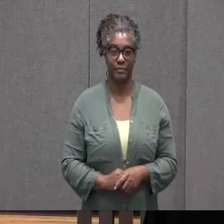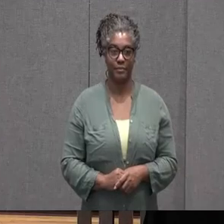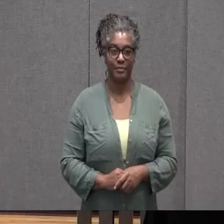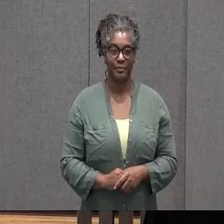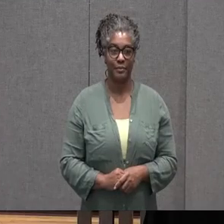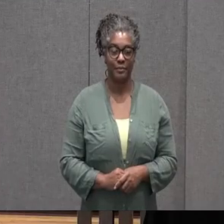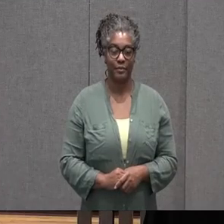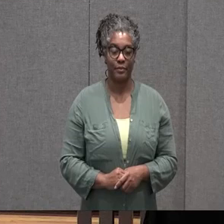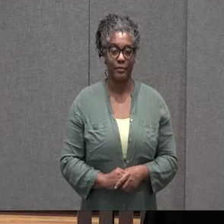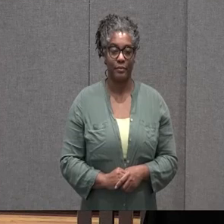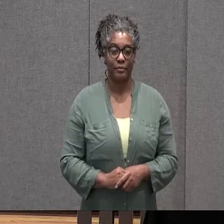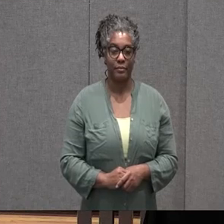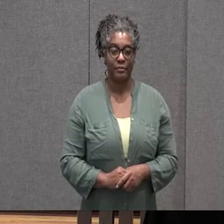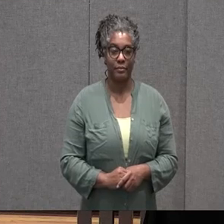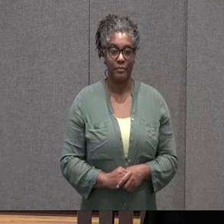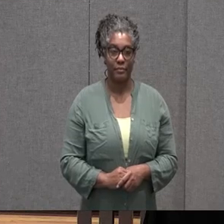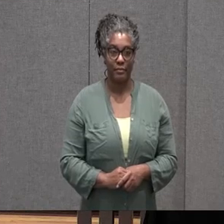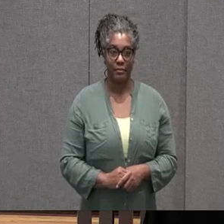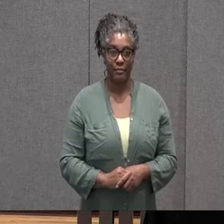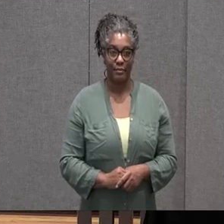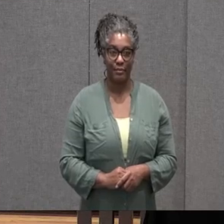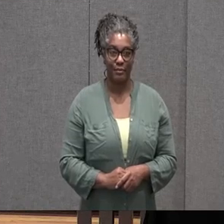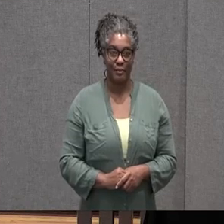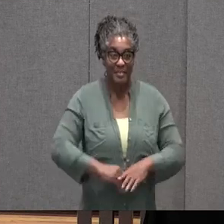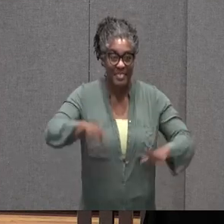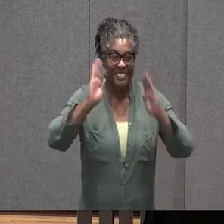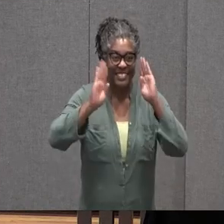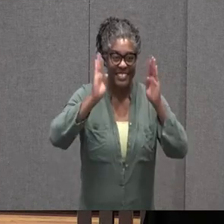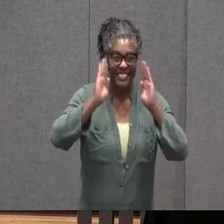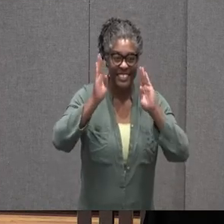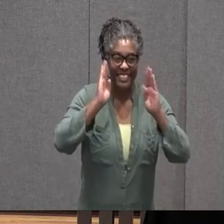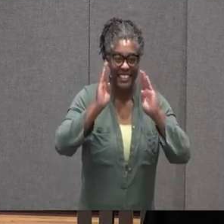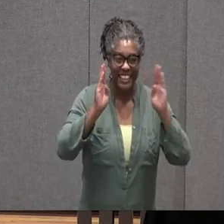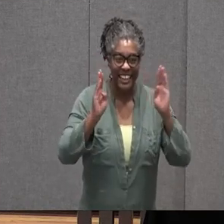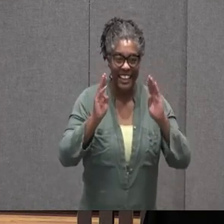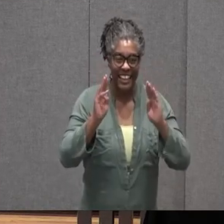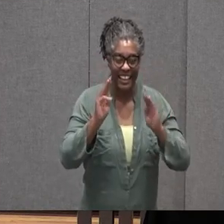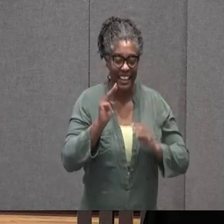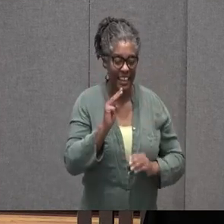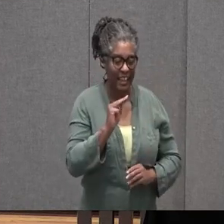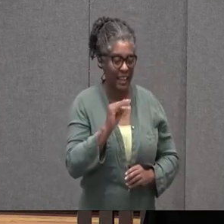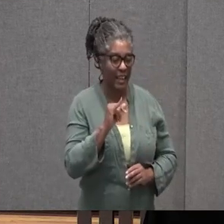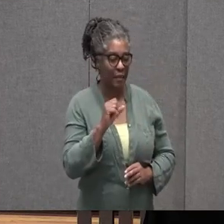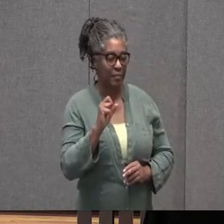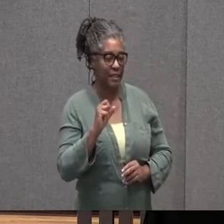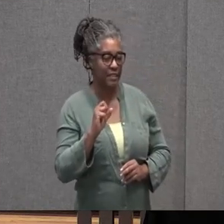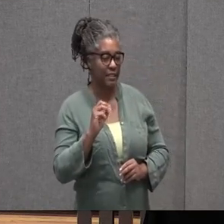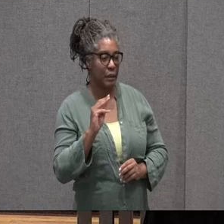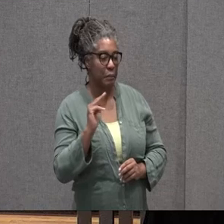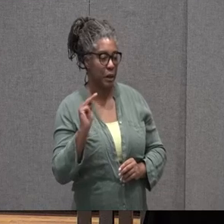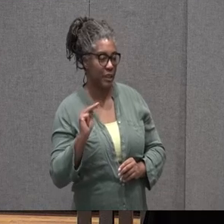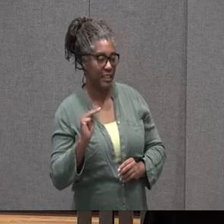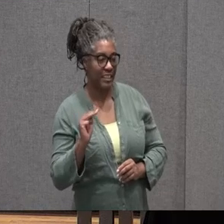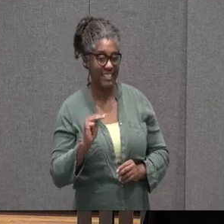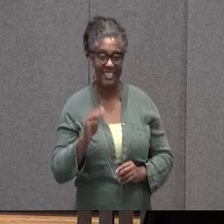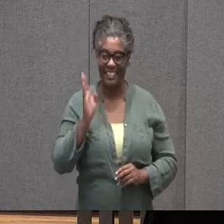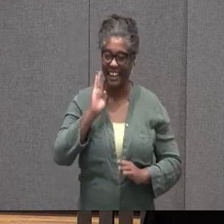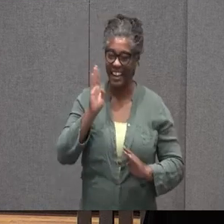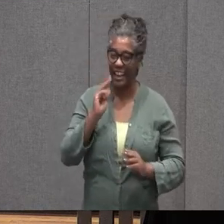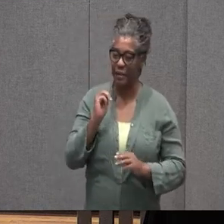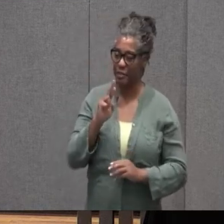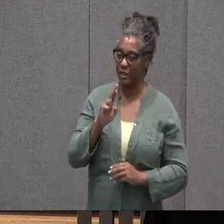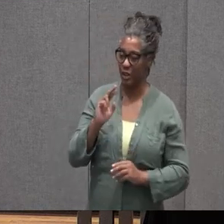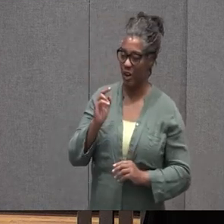Let's watch the time. One. Hey, Miss Martindale. Hey, Mr. R, that was a great book. Thank you for sharing it.